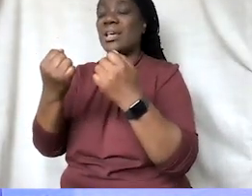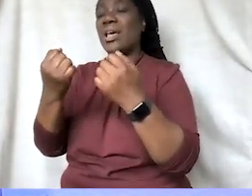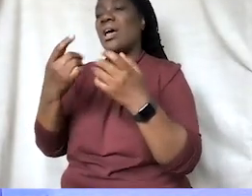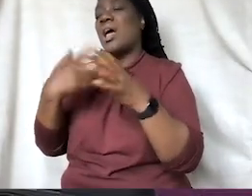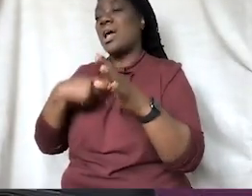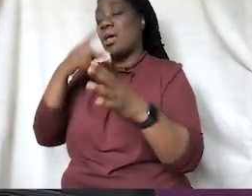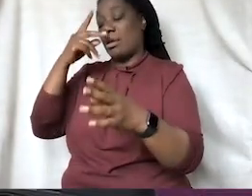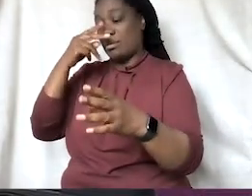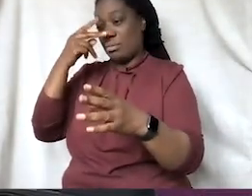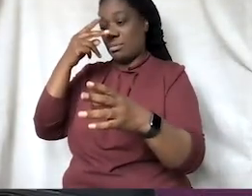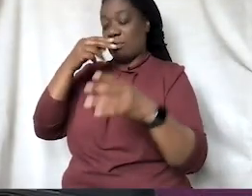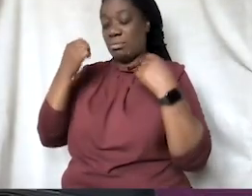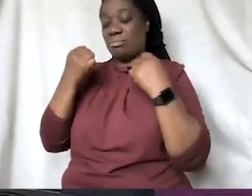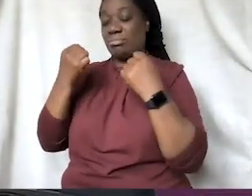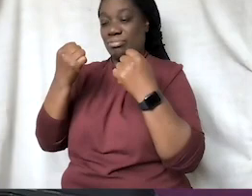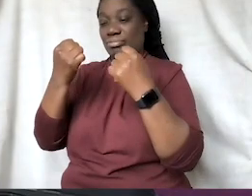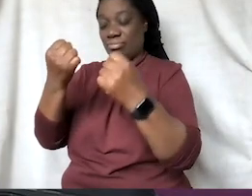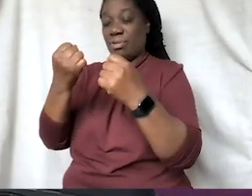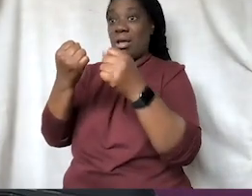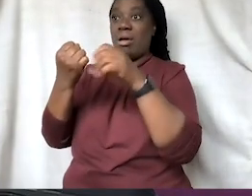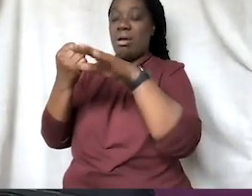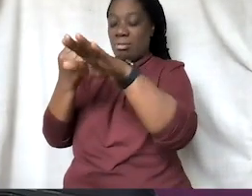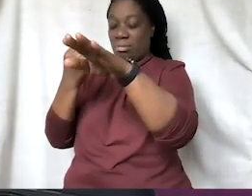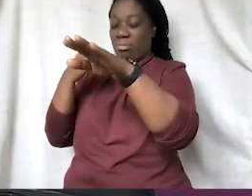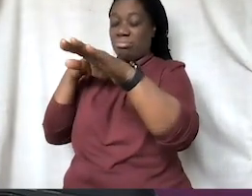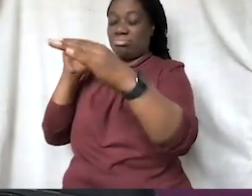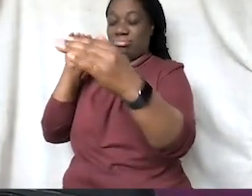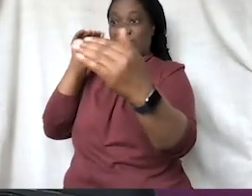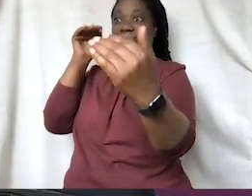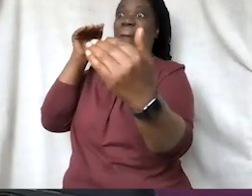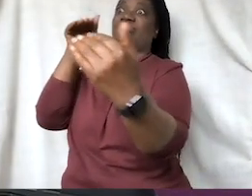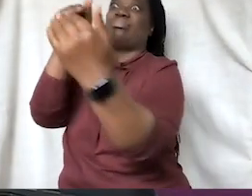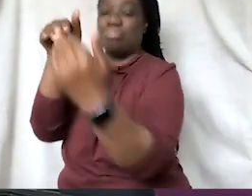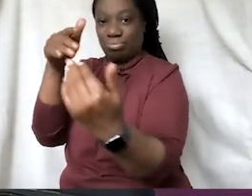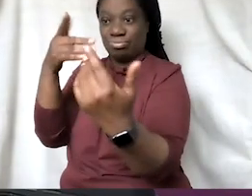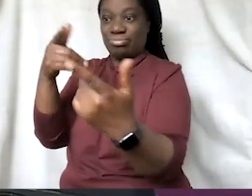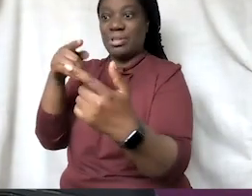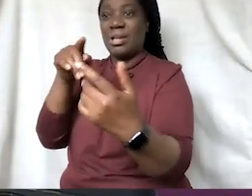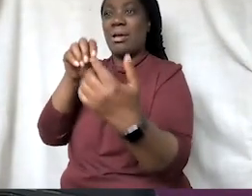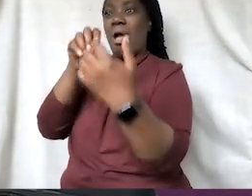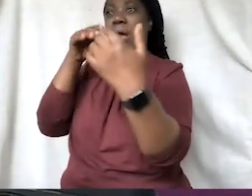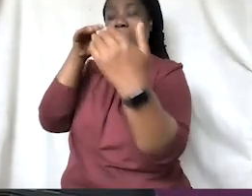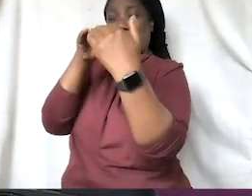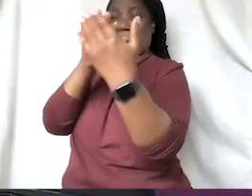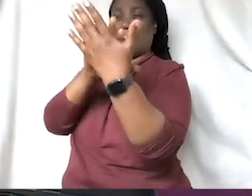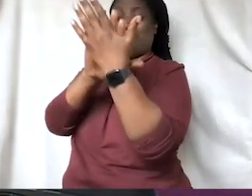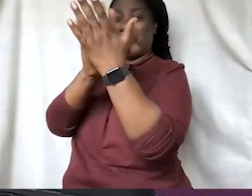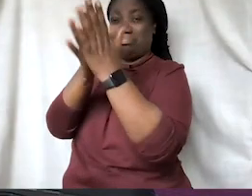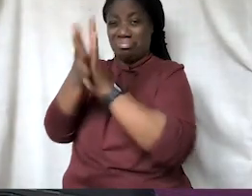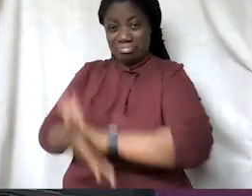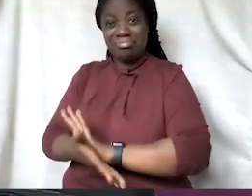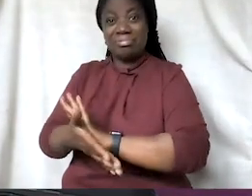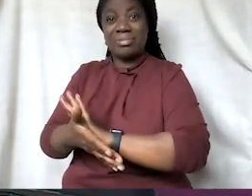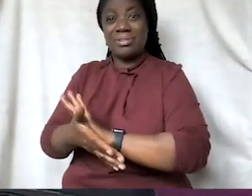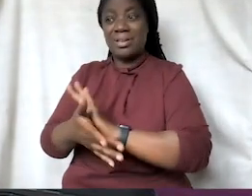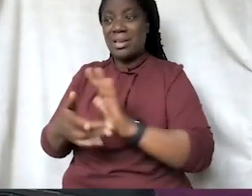on the road, ran into a vehicle head on. Yes, the vehicle got written off.